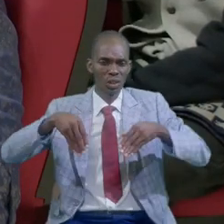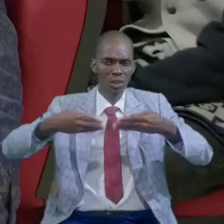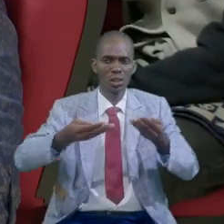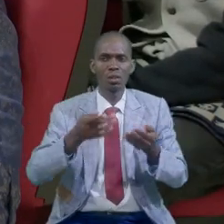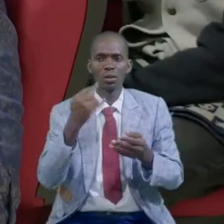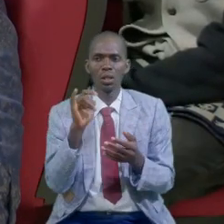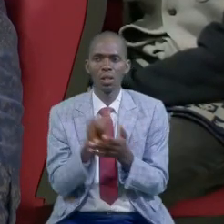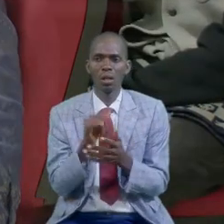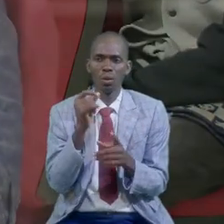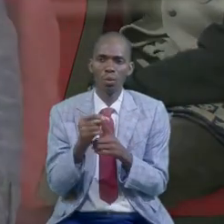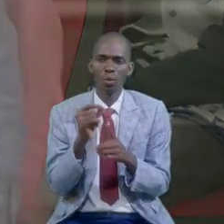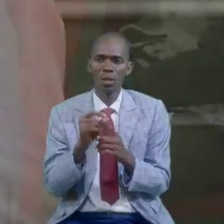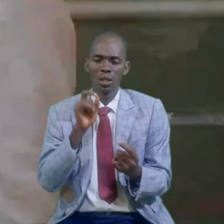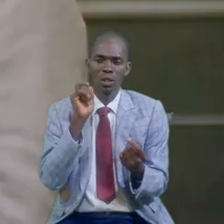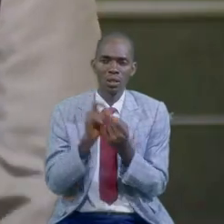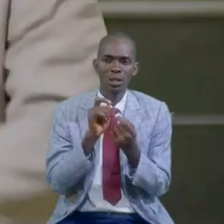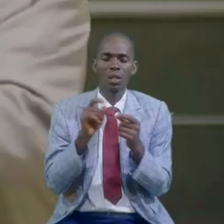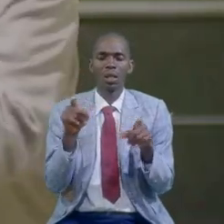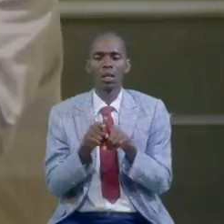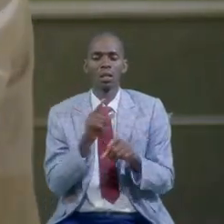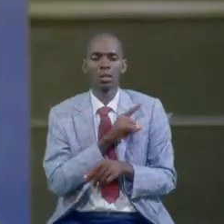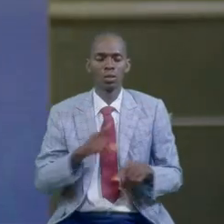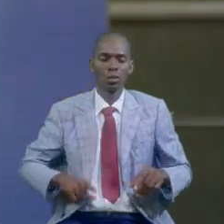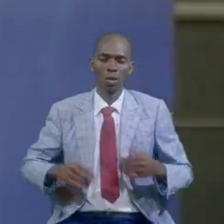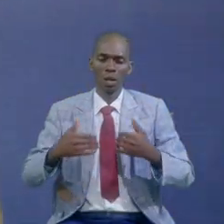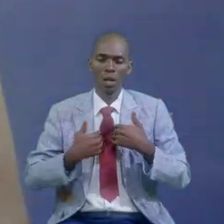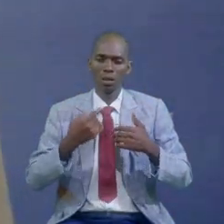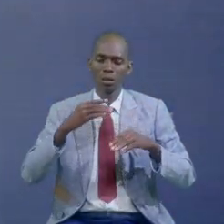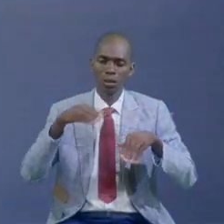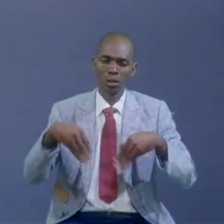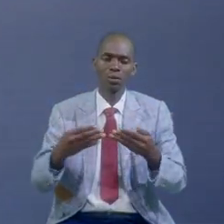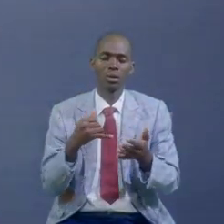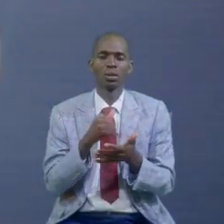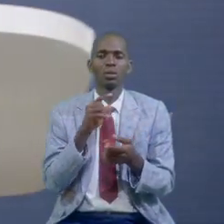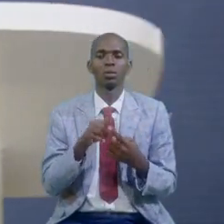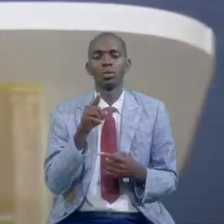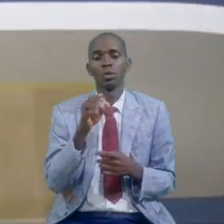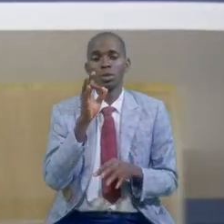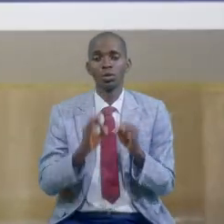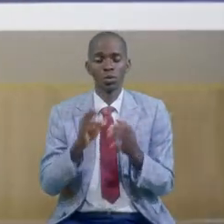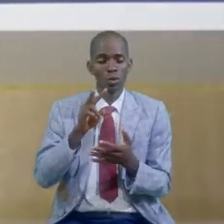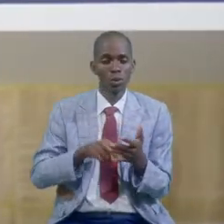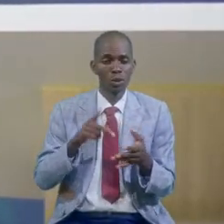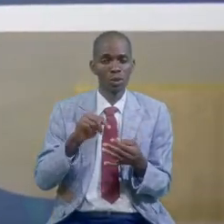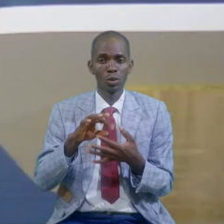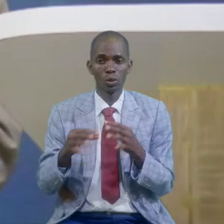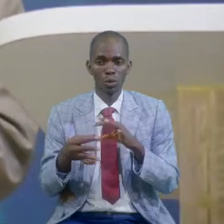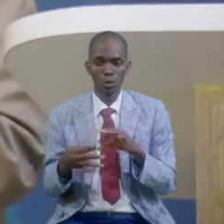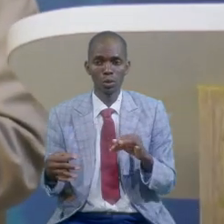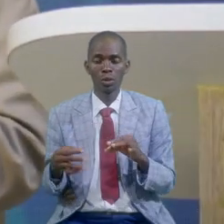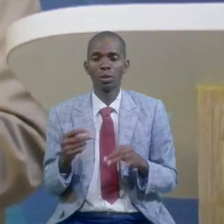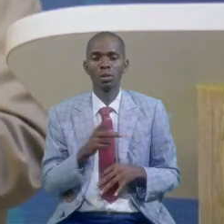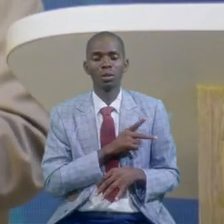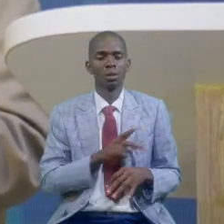as the Lord has given. Now, if you read the whole story yourself later, so the king